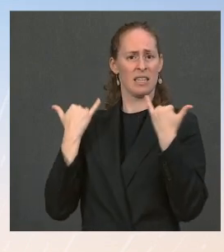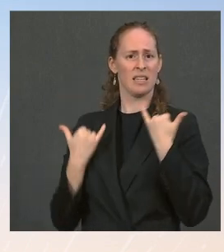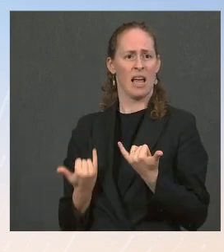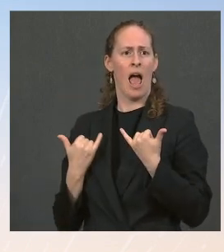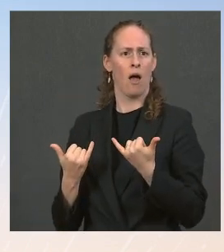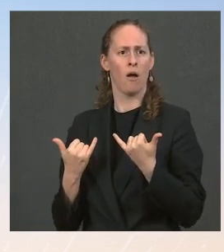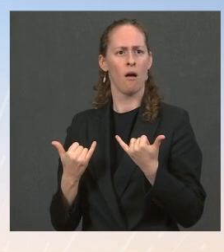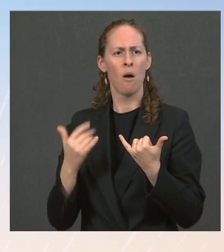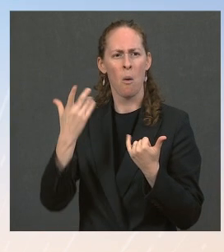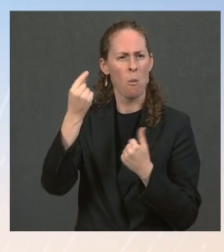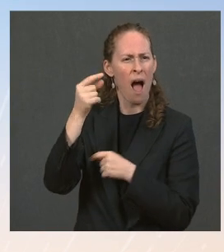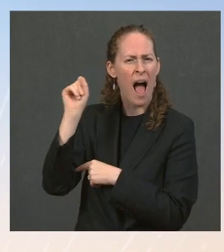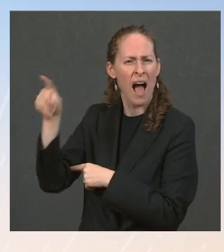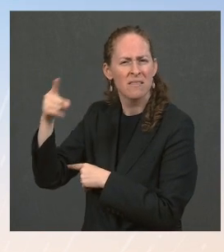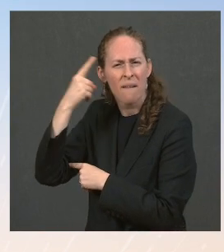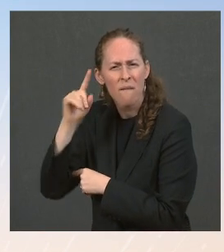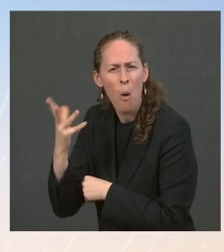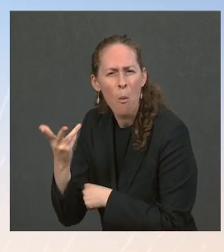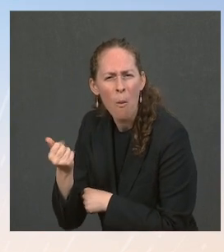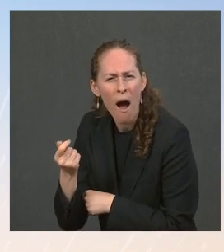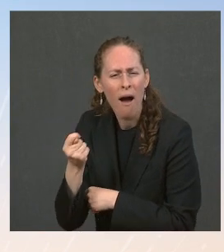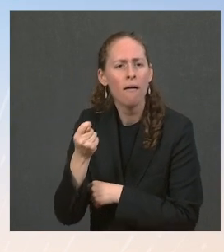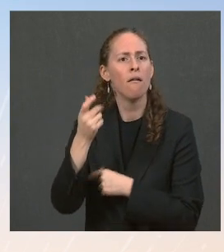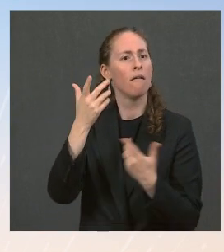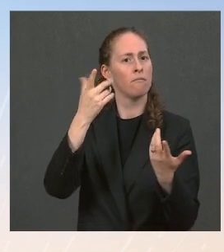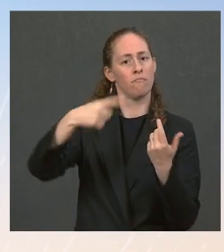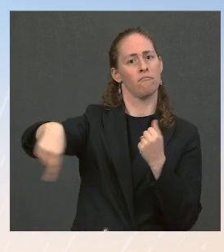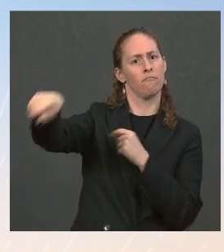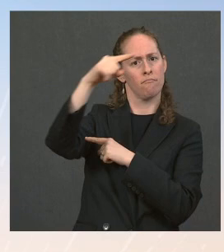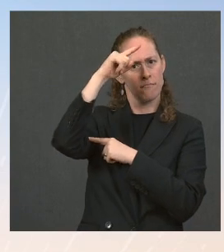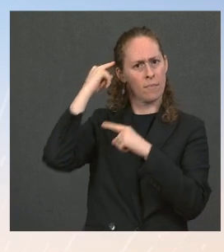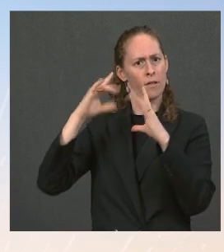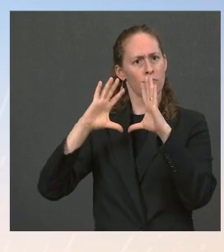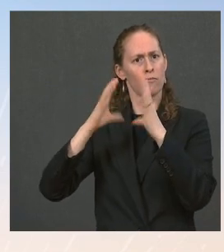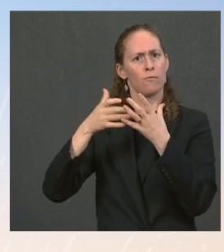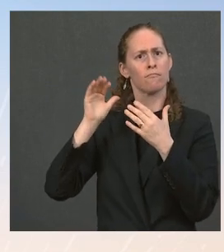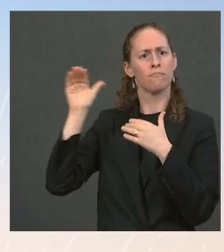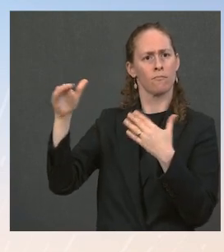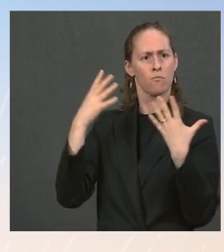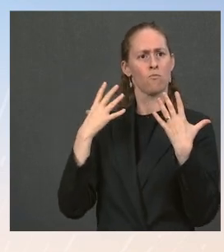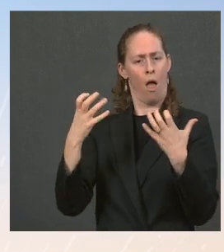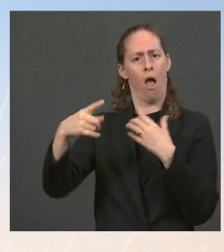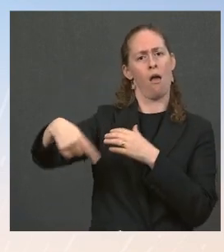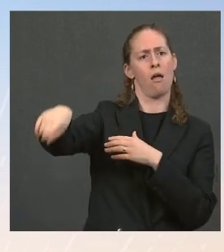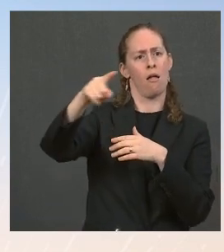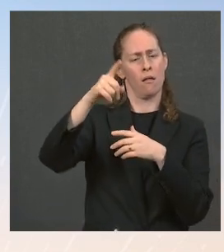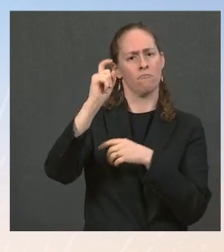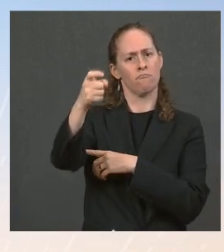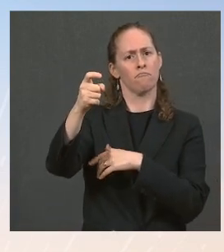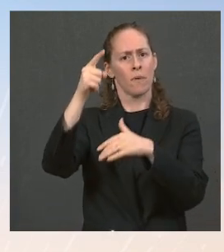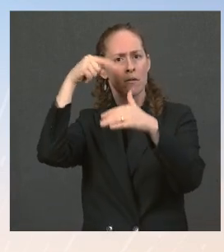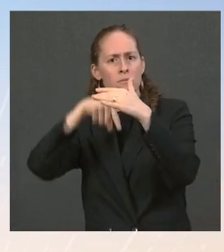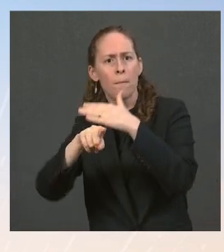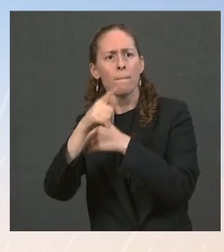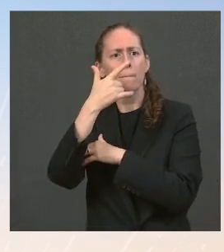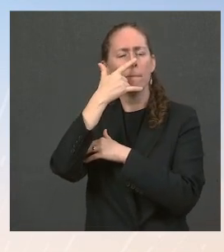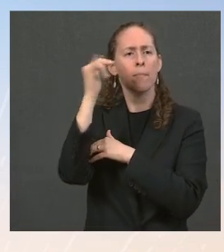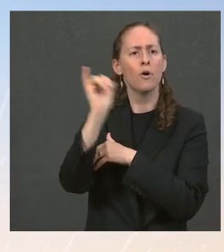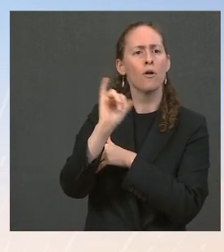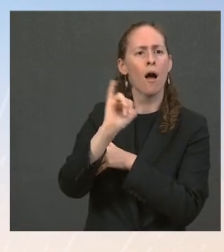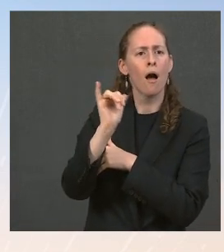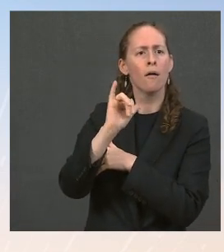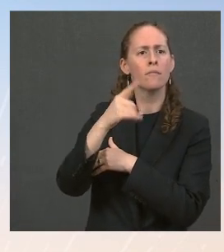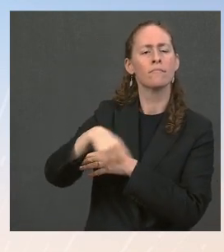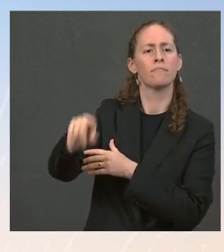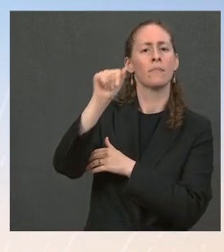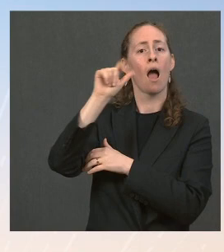for. Okay, what they're asking for, the asylum process, what does that look like? Reverend Al Sharpton is going to the border tomorrow mm-hmm. to see